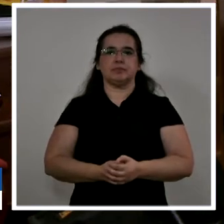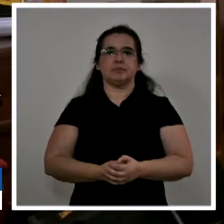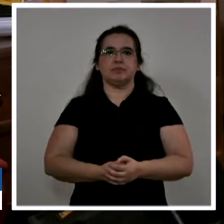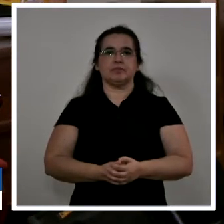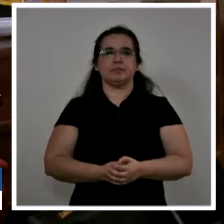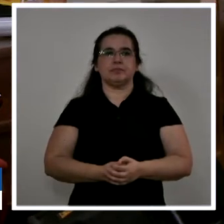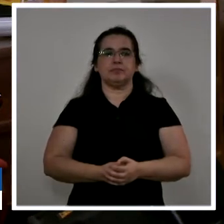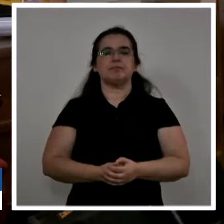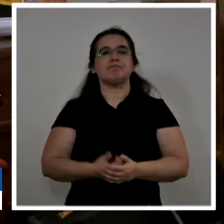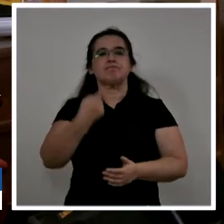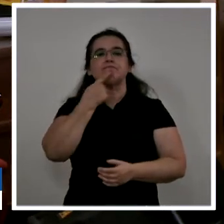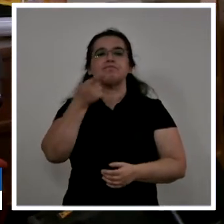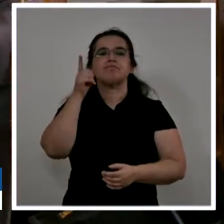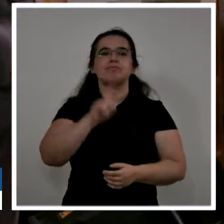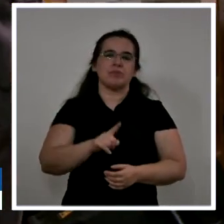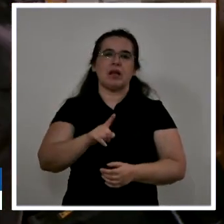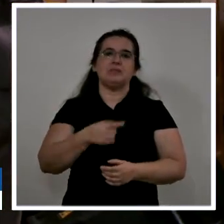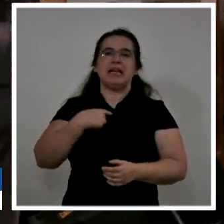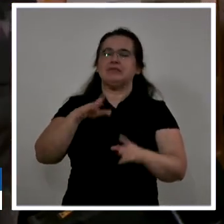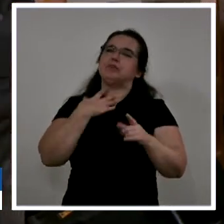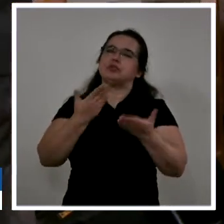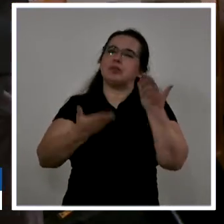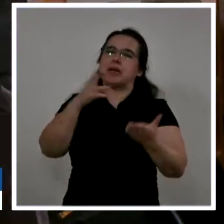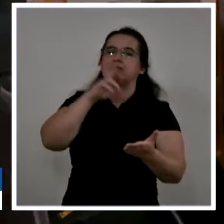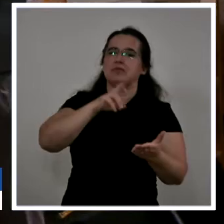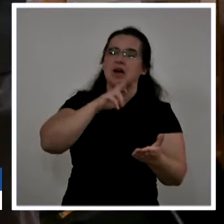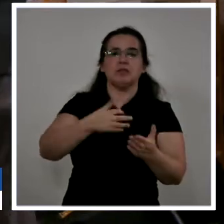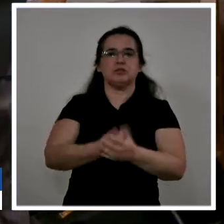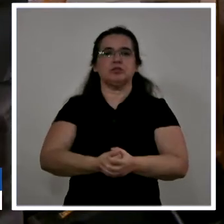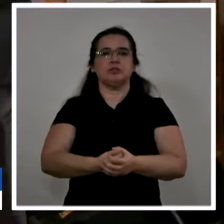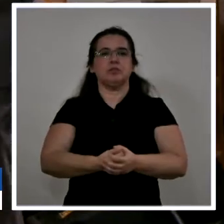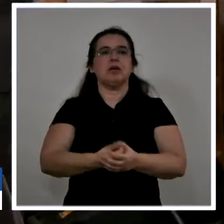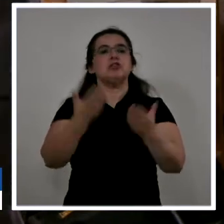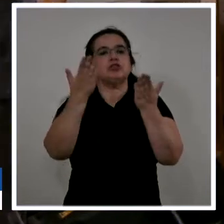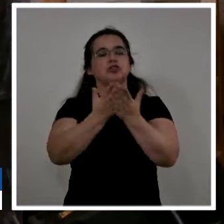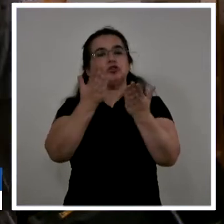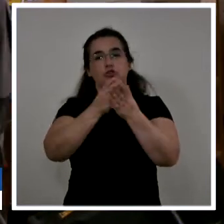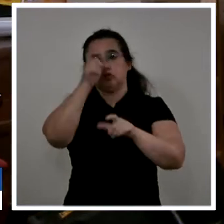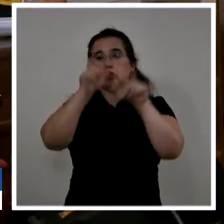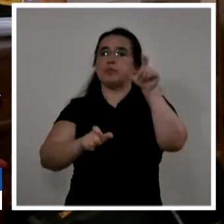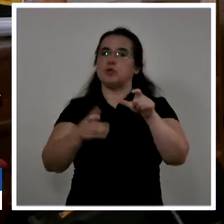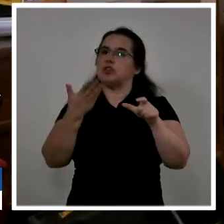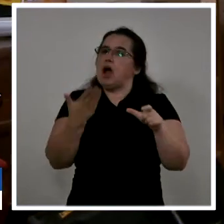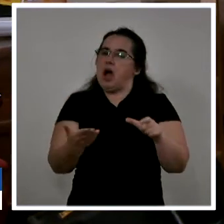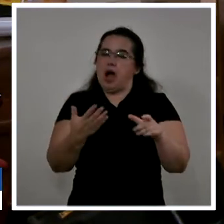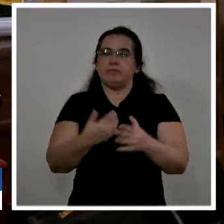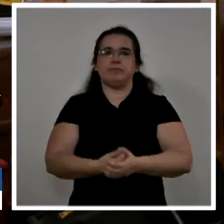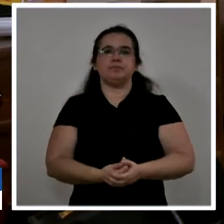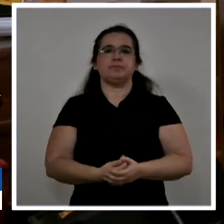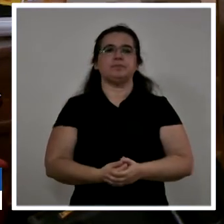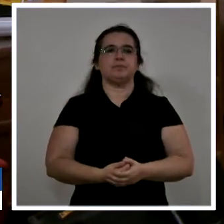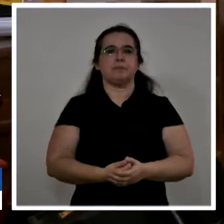because it's easy. Mais uma vez voltamos aos ratos porque é mais fácil, mas existem estudos análogos com os seres humanos. So they took mice.